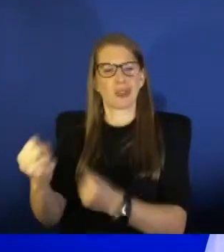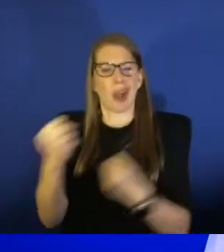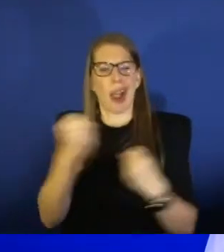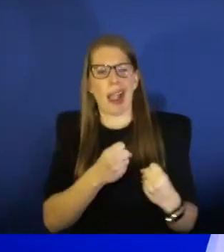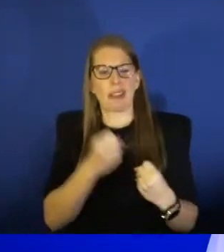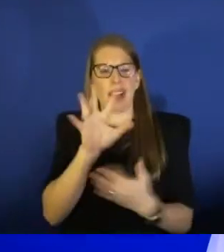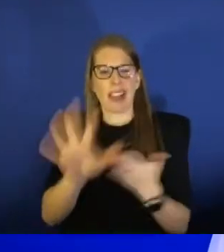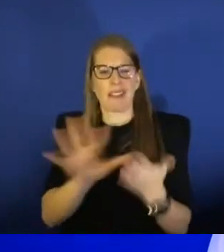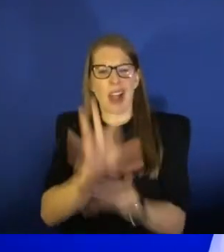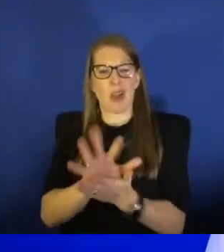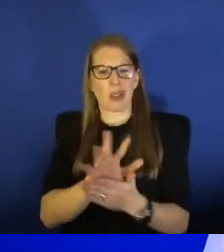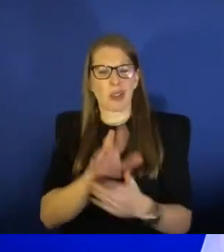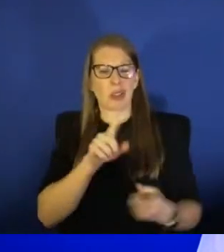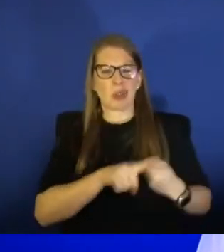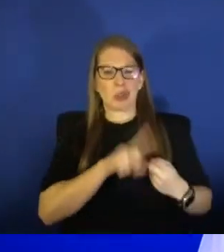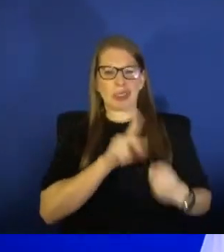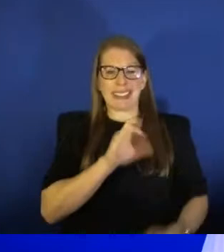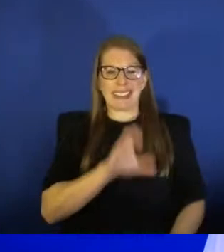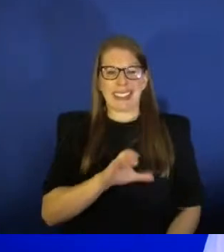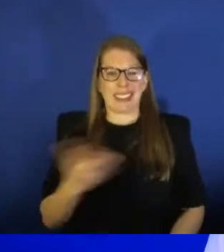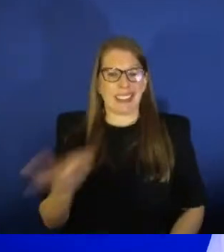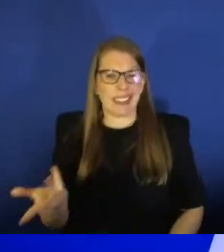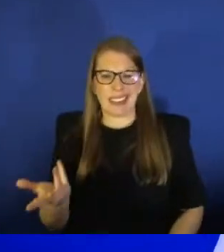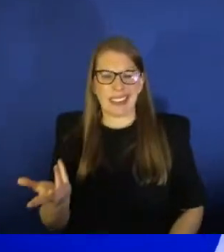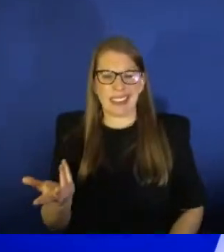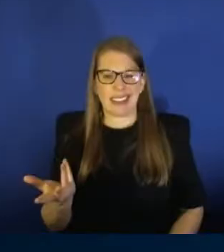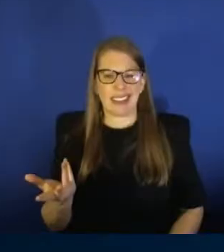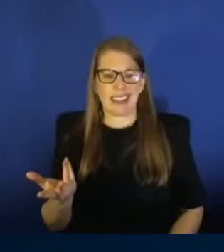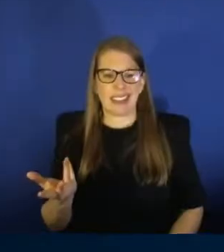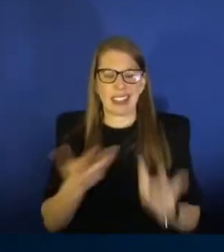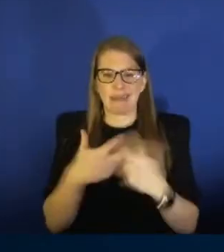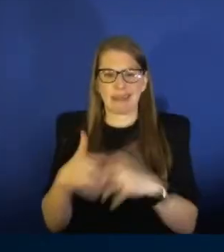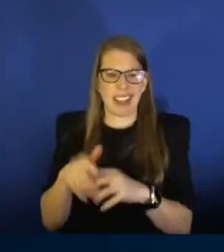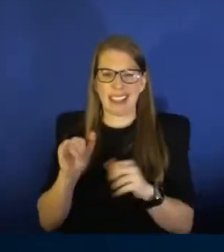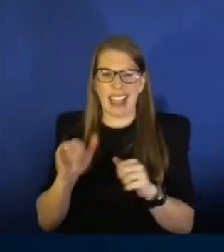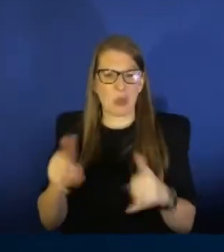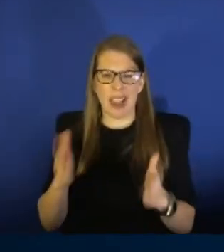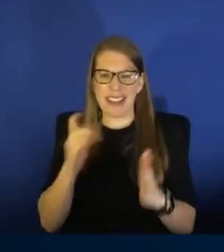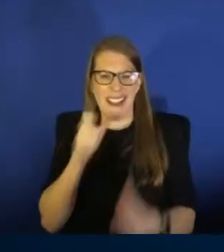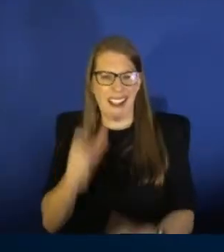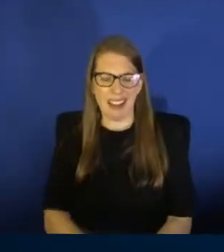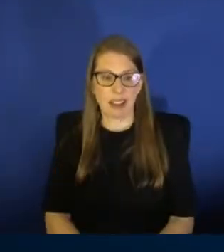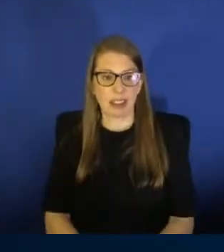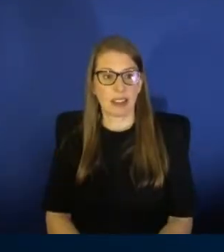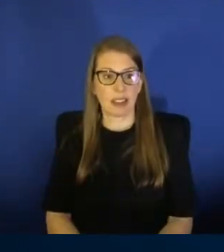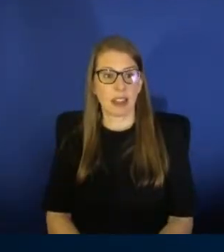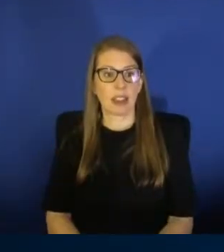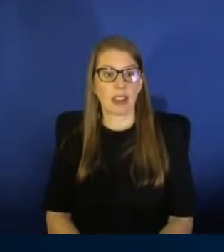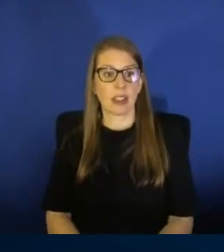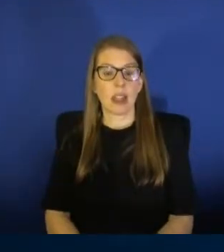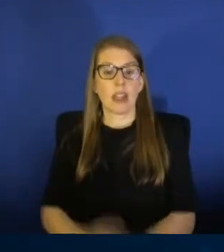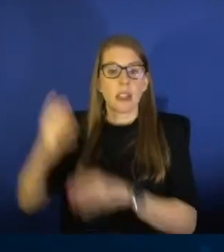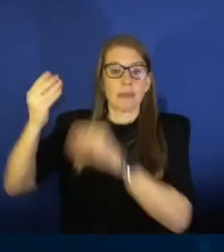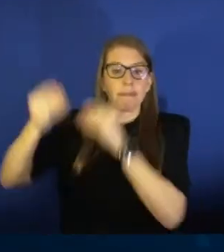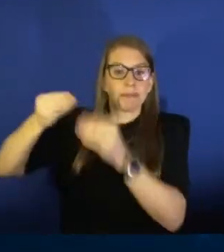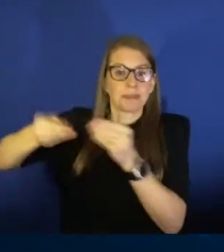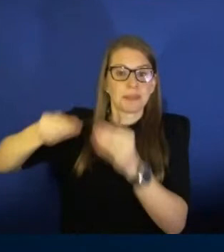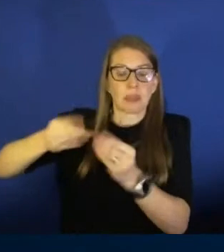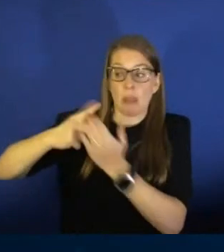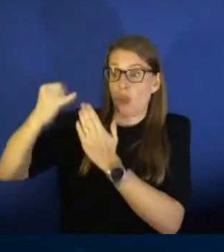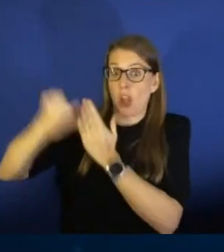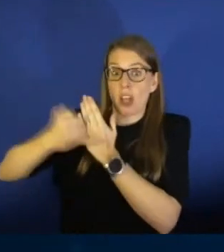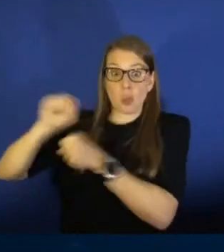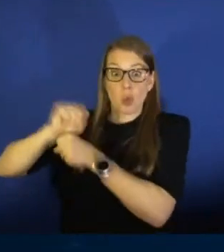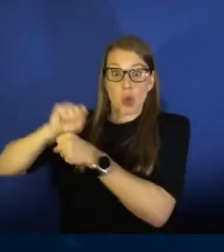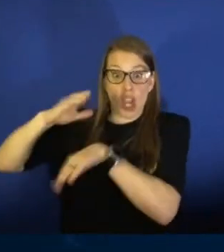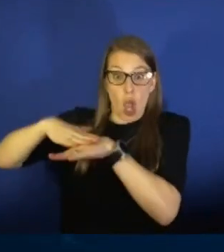not how life works. Well, so this will help a lot. Interesting to see how the trickle-down effect works from the projects they're working on to how it affects